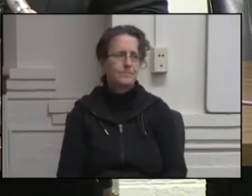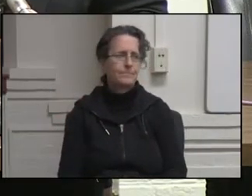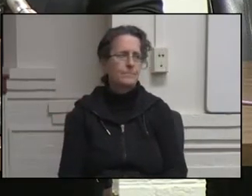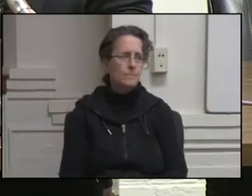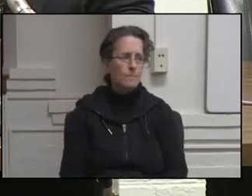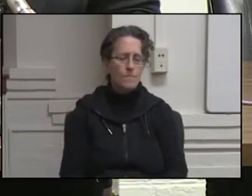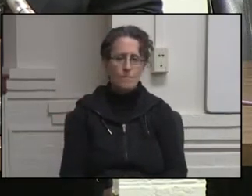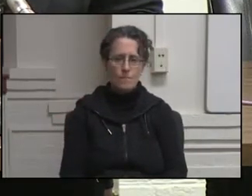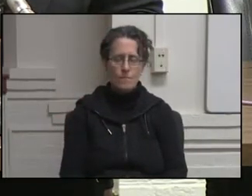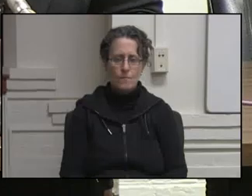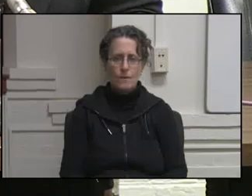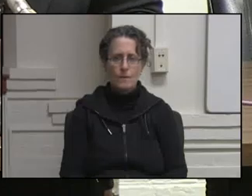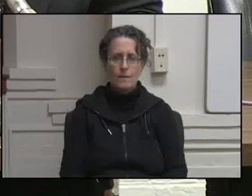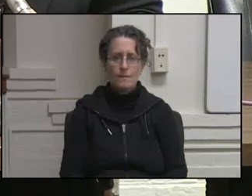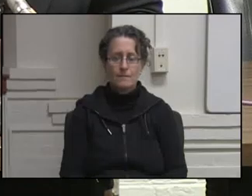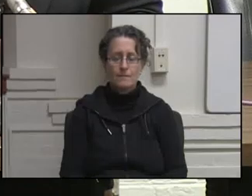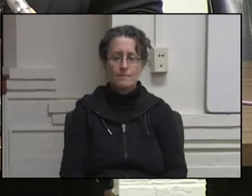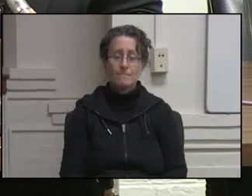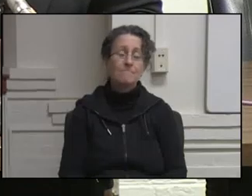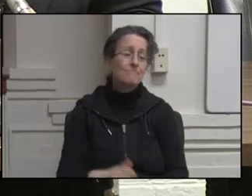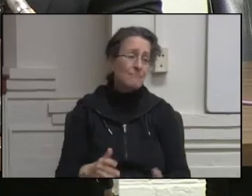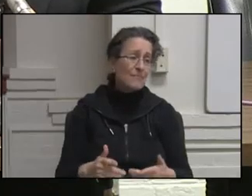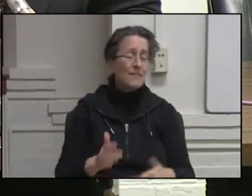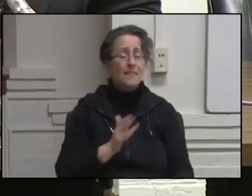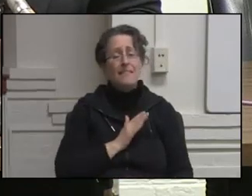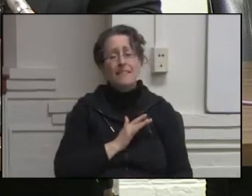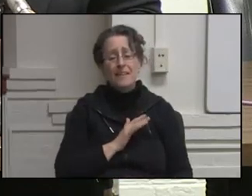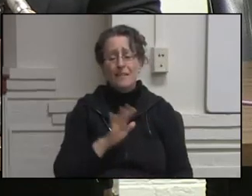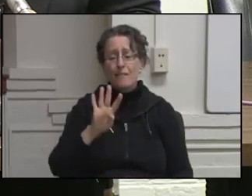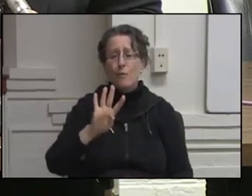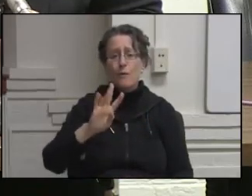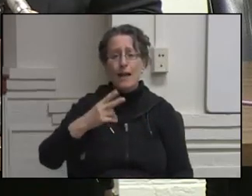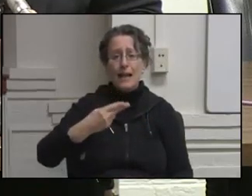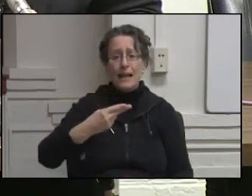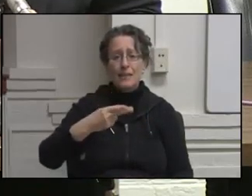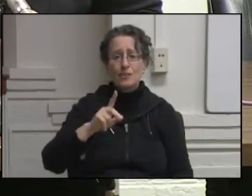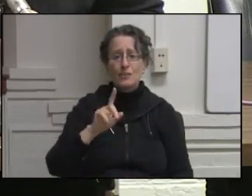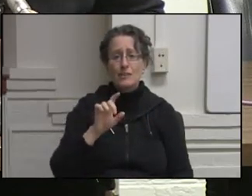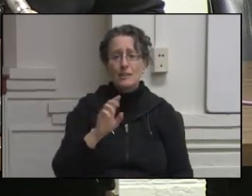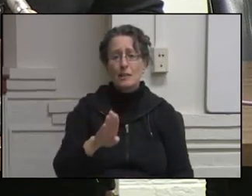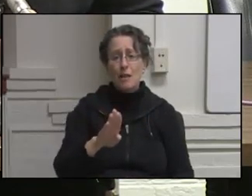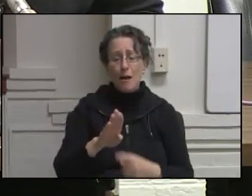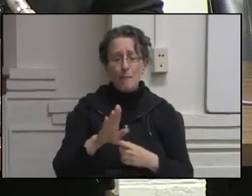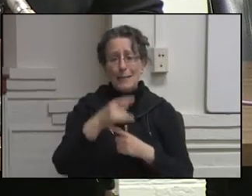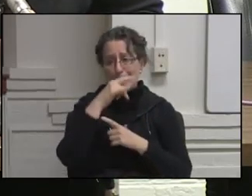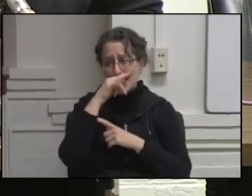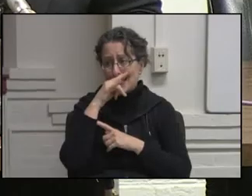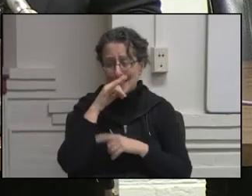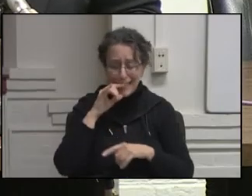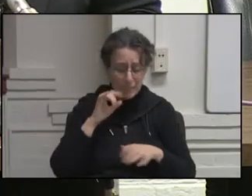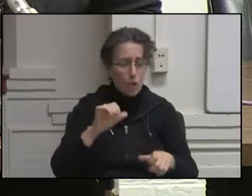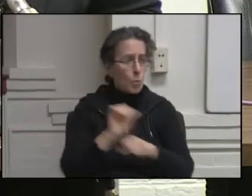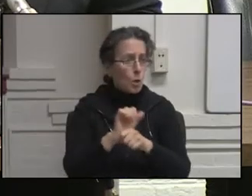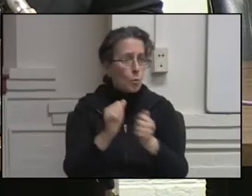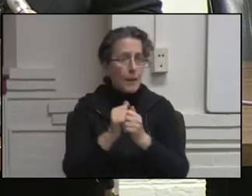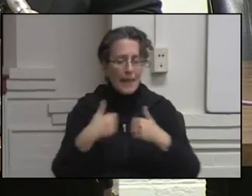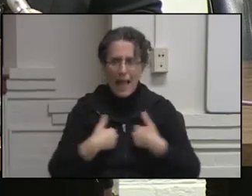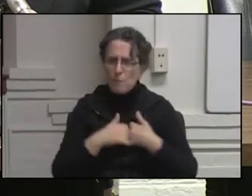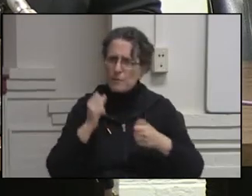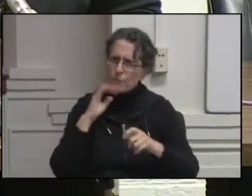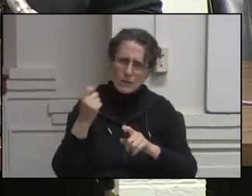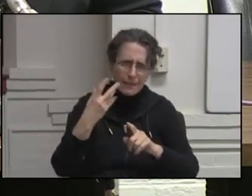You know, it's so wonderful to see the 4-H Club members who've worked with the animal for 3 months beforehand, and we visit